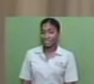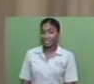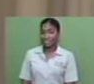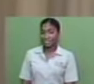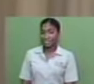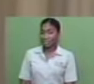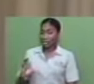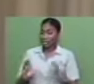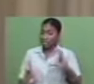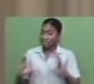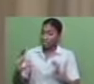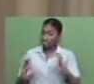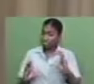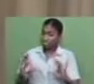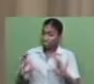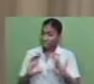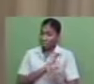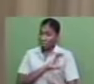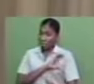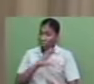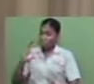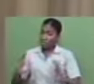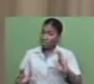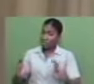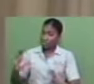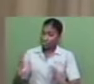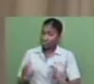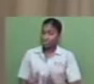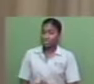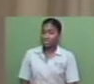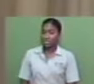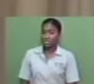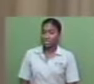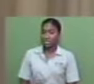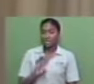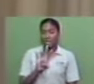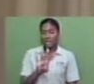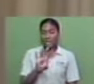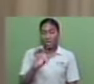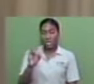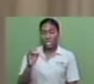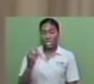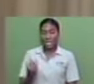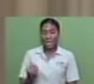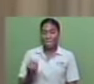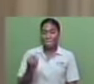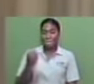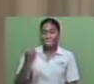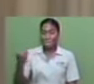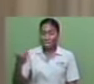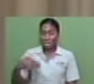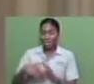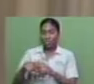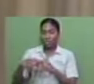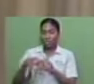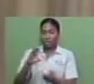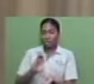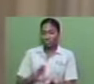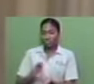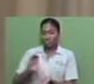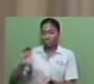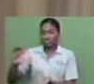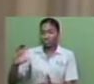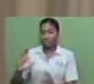Vehicles. The TTPS was allocated 40 million, fiscal 20. You know how much